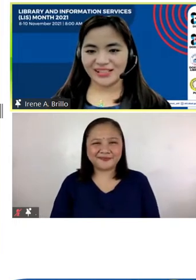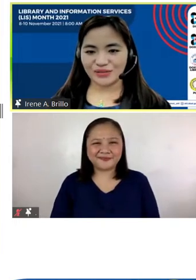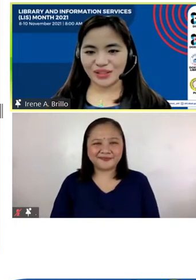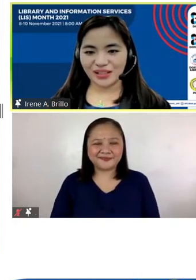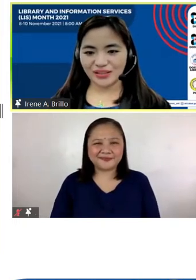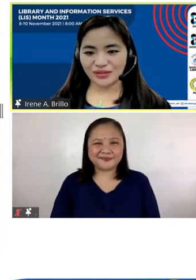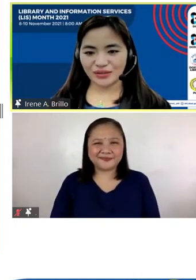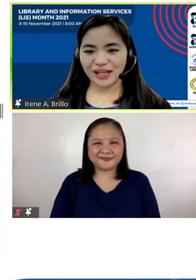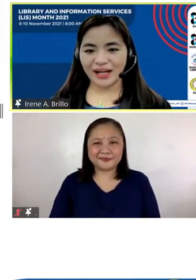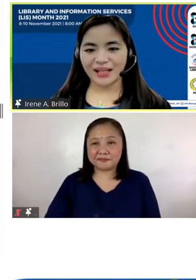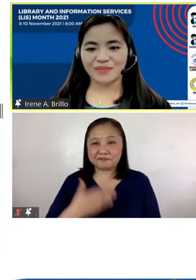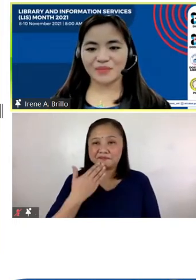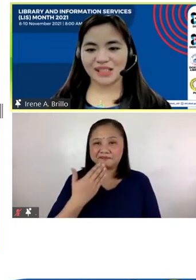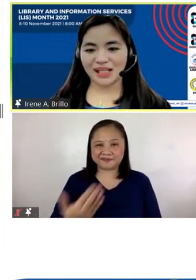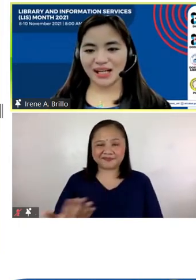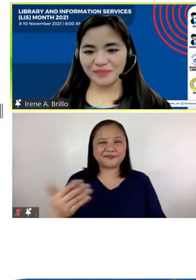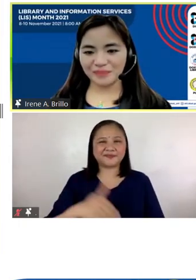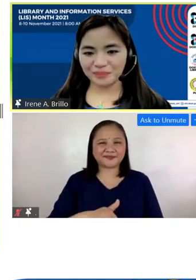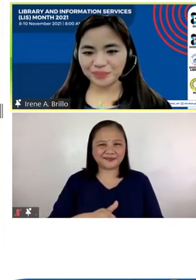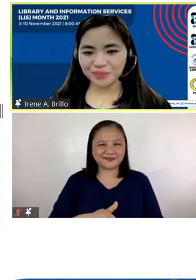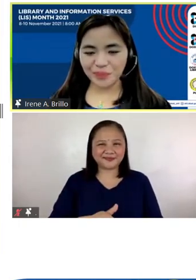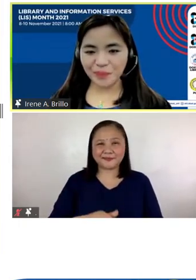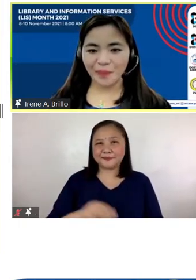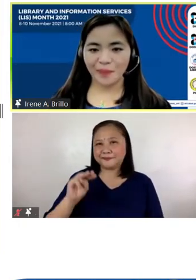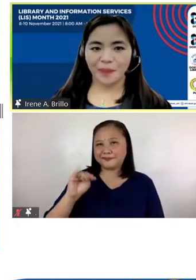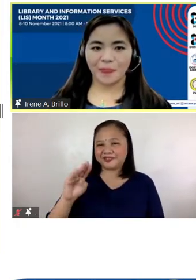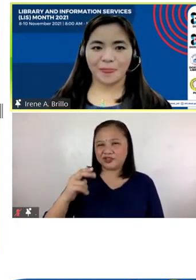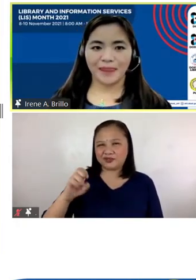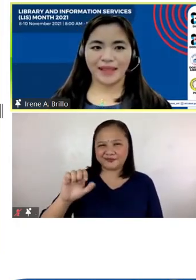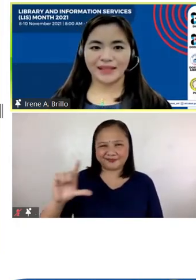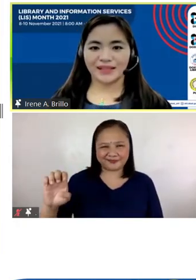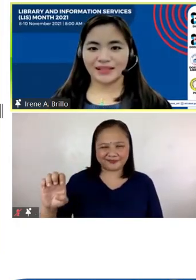Ayan. So thank you, Olette, Ma'am Michelle.